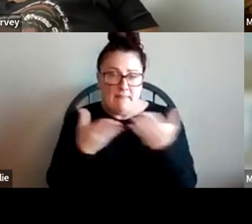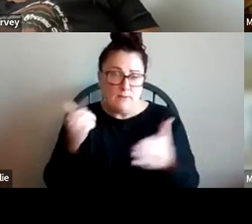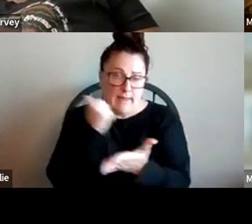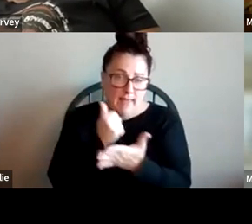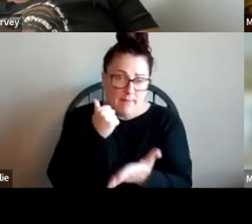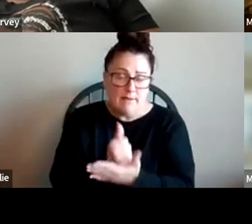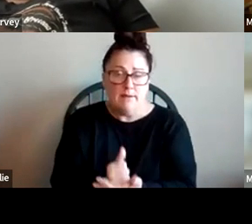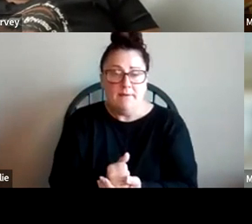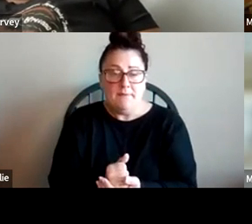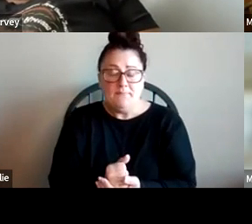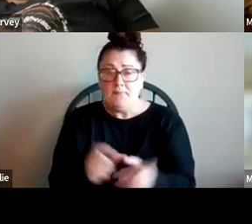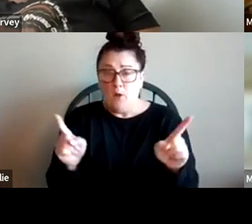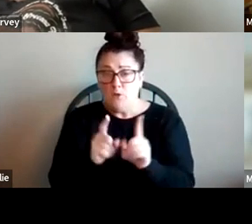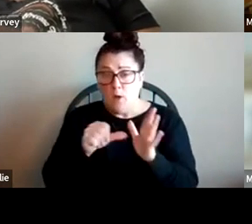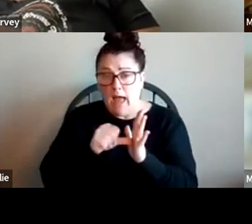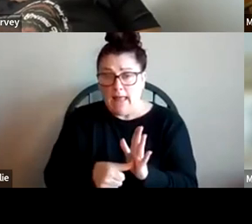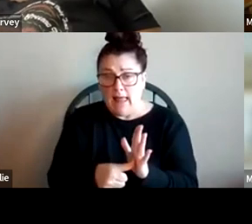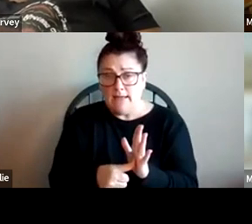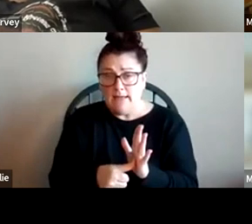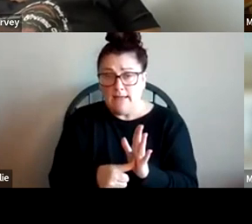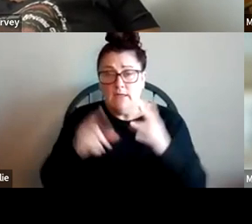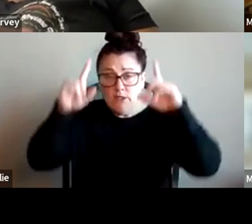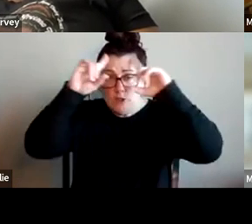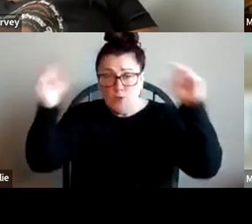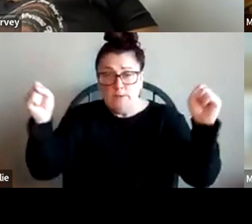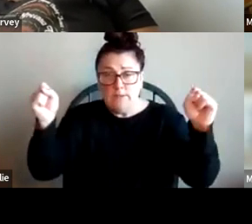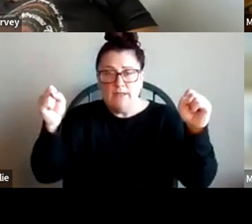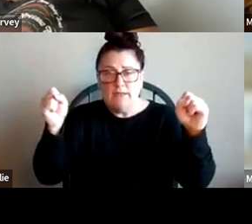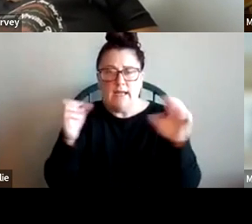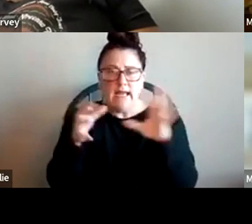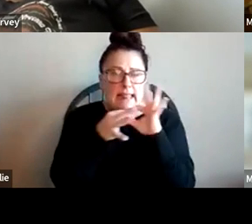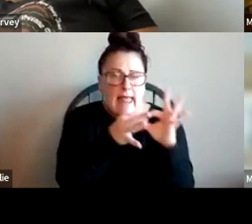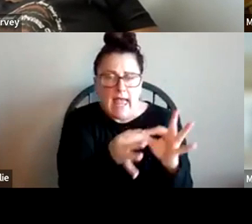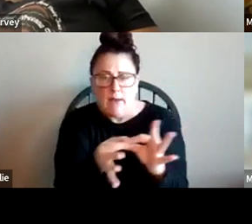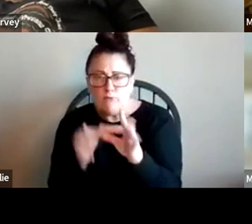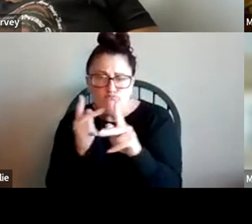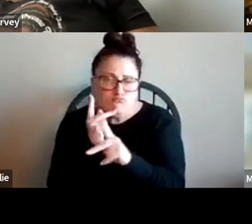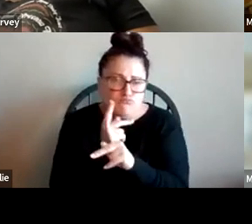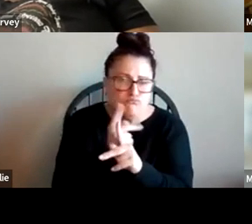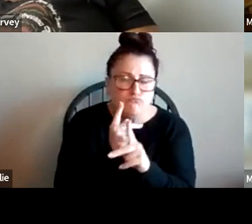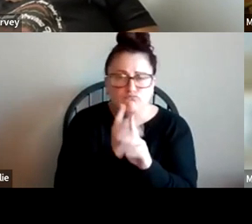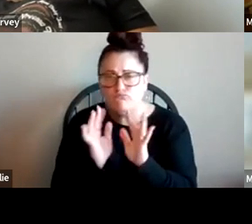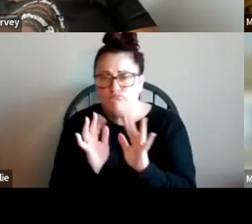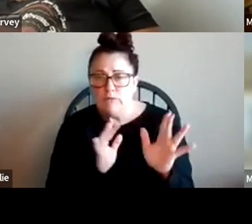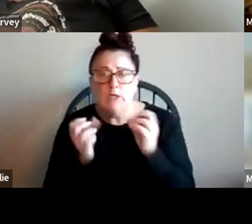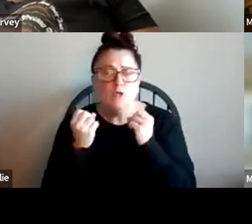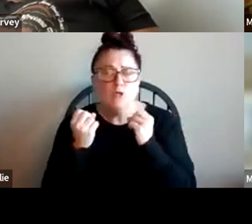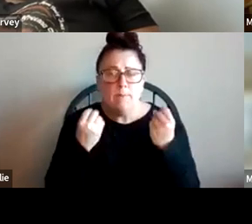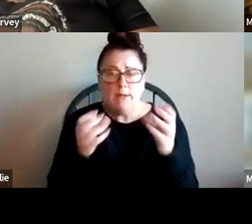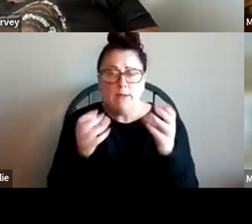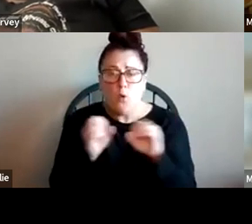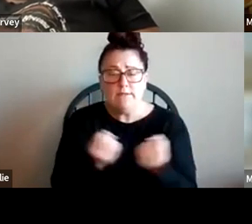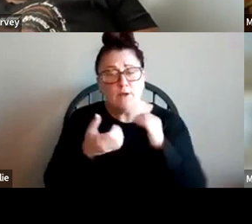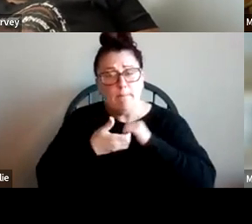The third thing I'd like to highlight is that the superintendent has to be a strategic collaborator. There are so many organizations